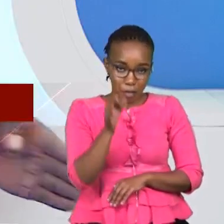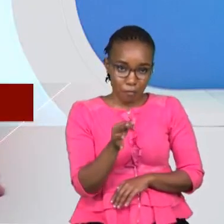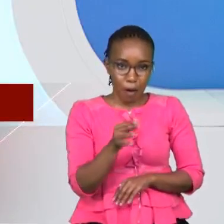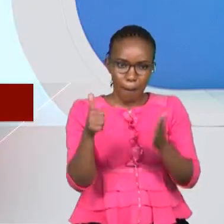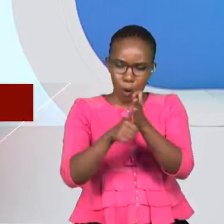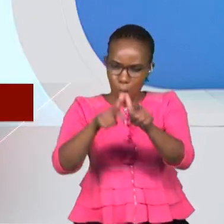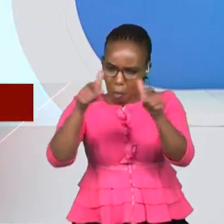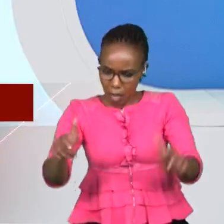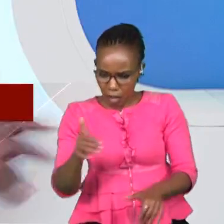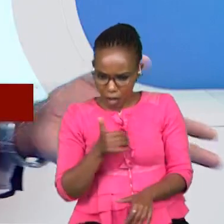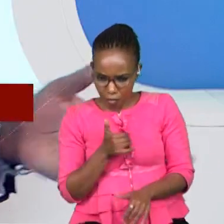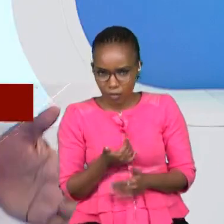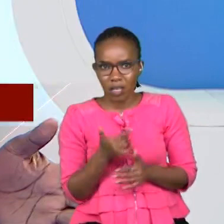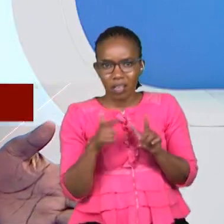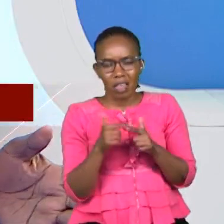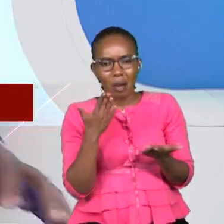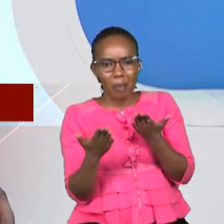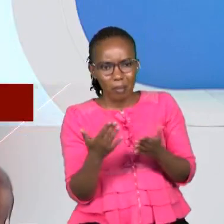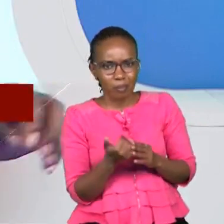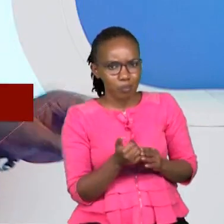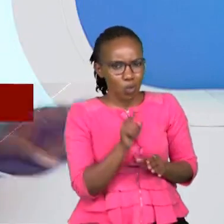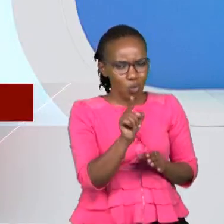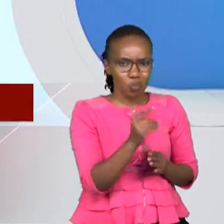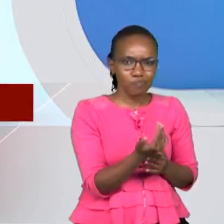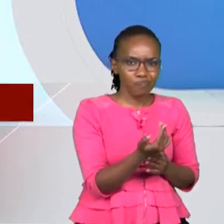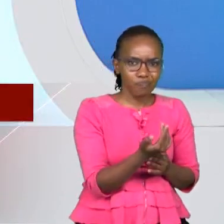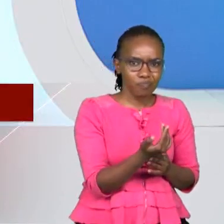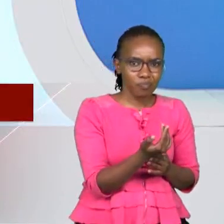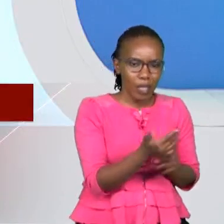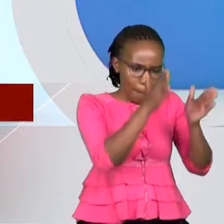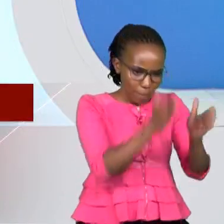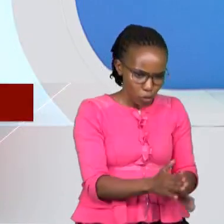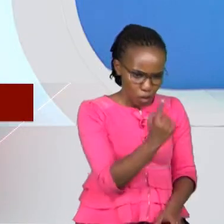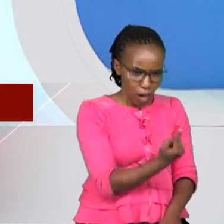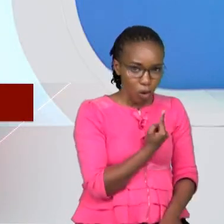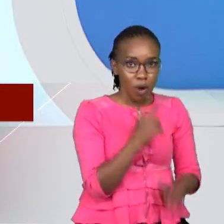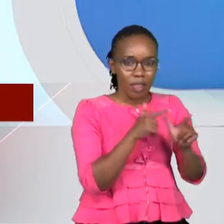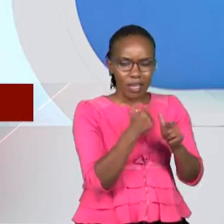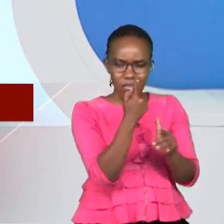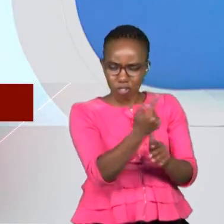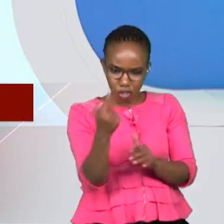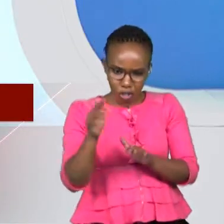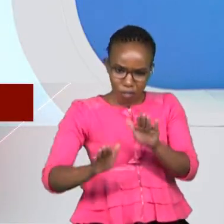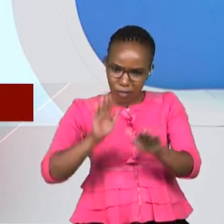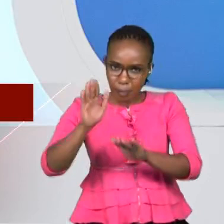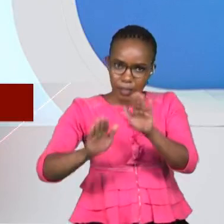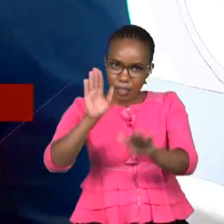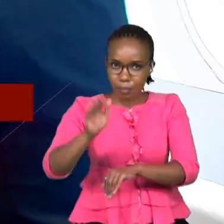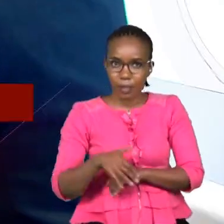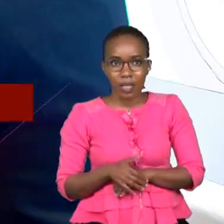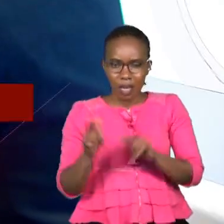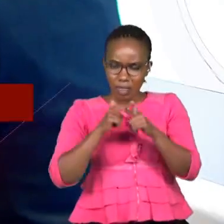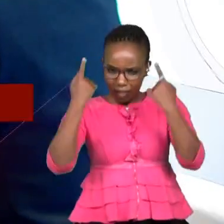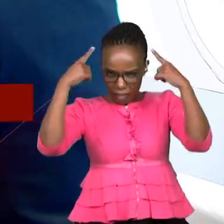elephants and you're like, a rat, the best, a nimble at a time. Every bite you have counts as a